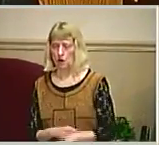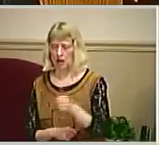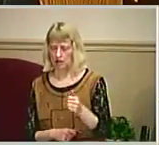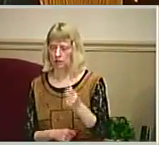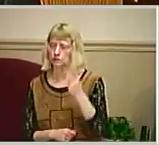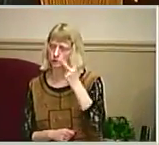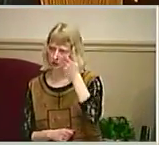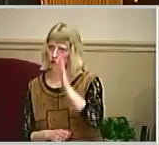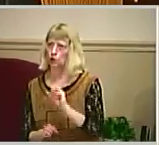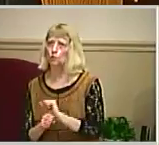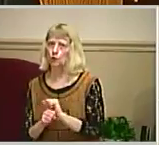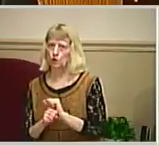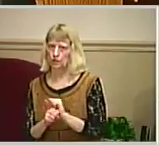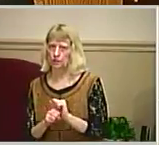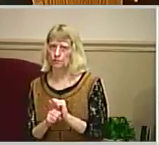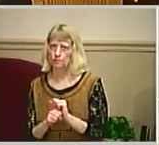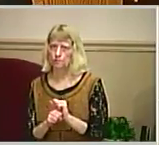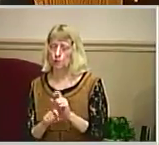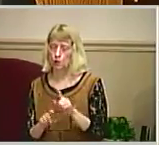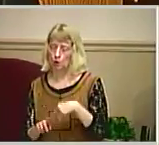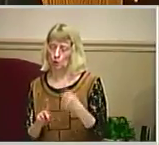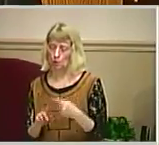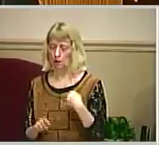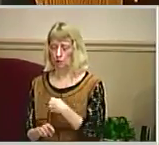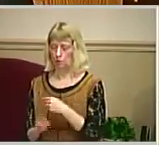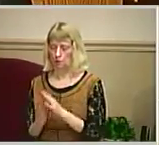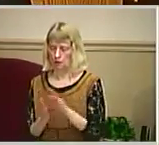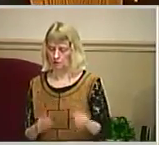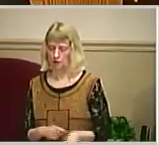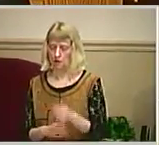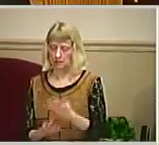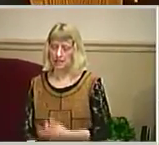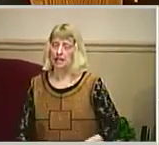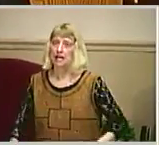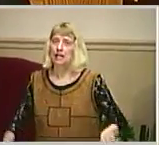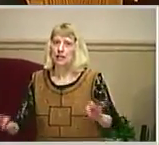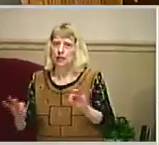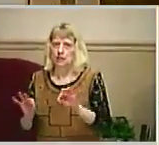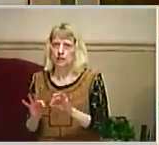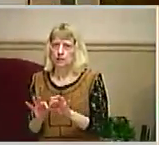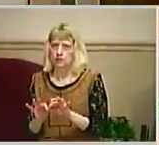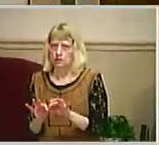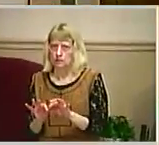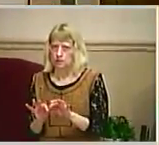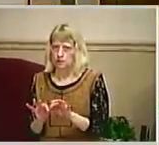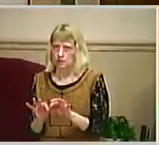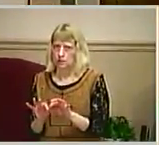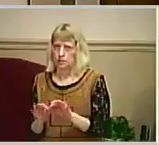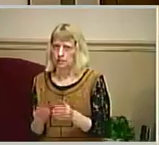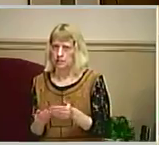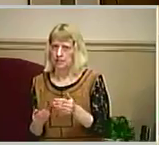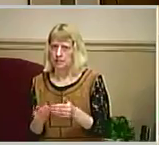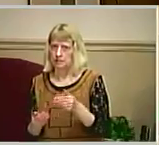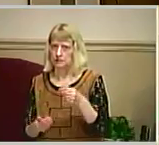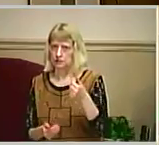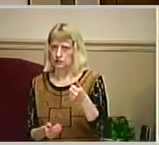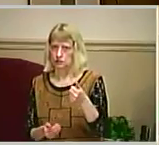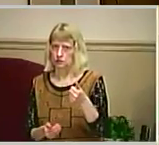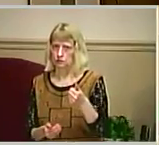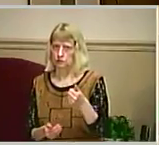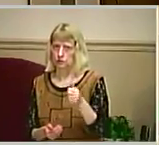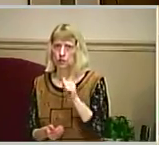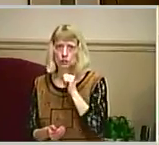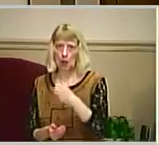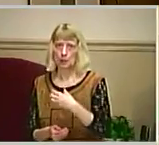to see God work. And by the way, when we pray for one another, it'll be important. It'll be easier for us not